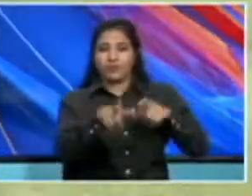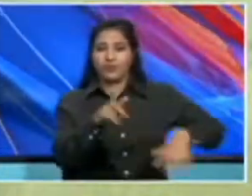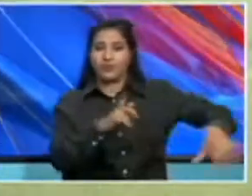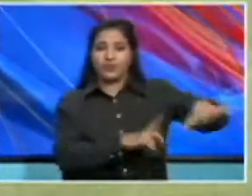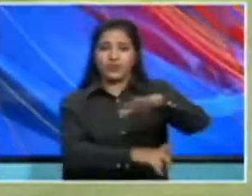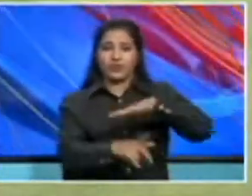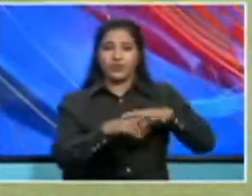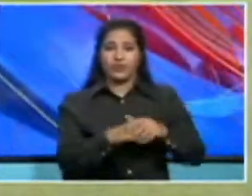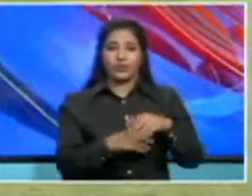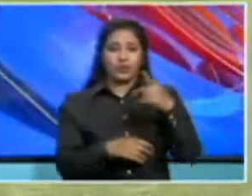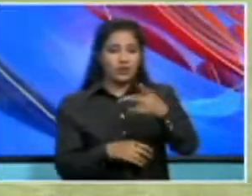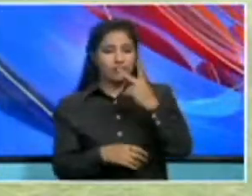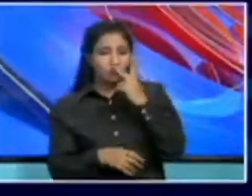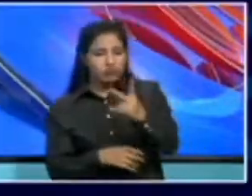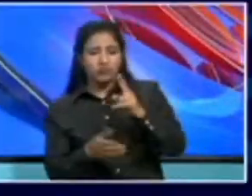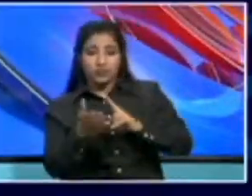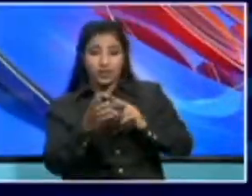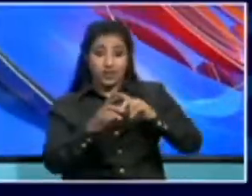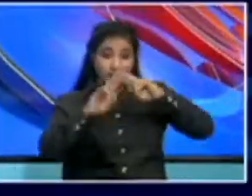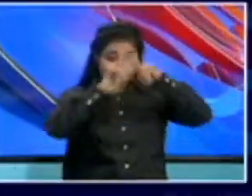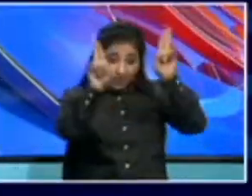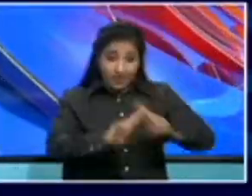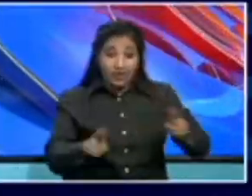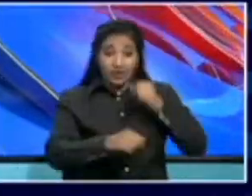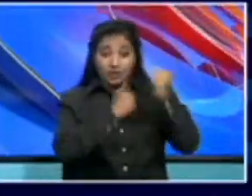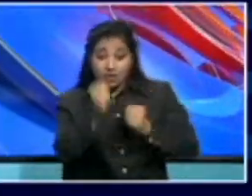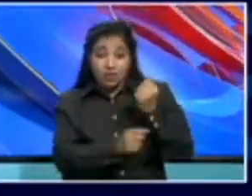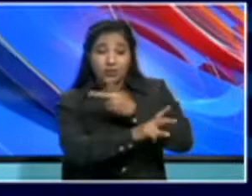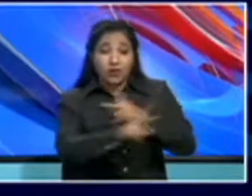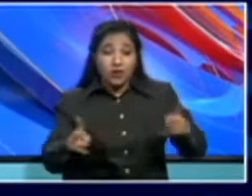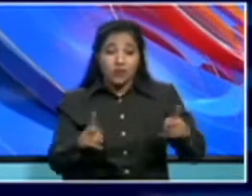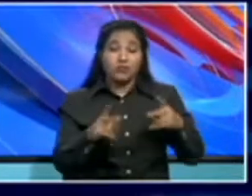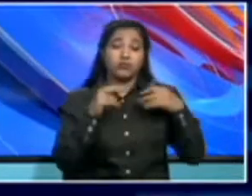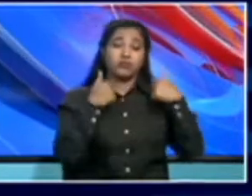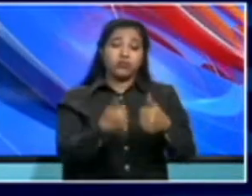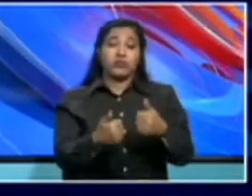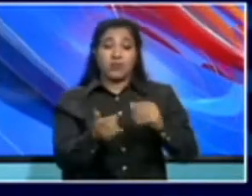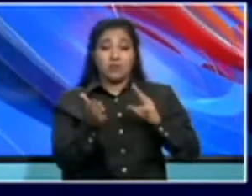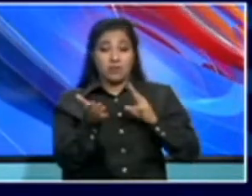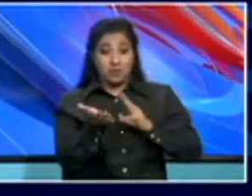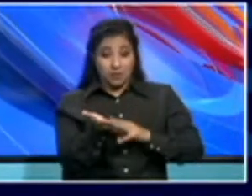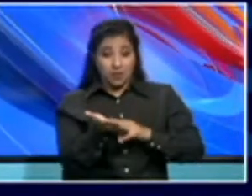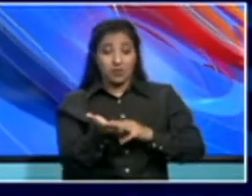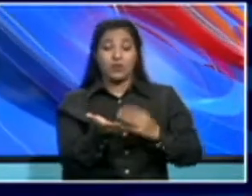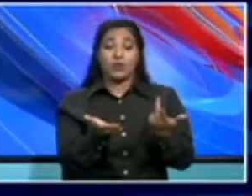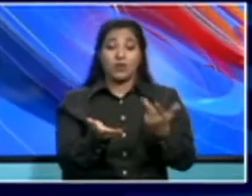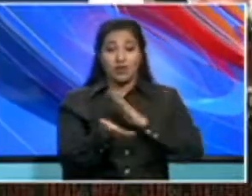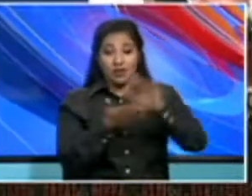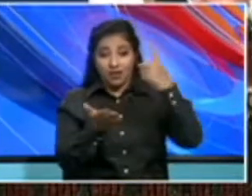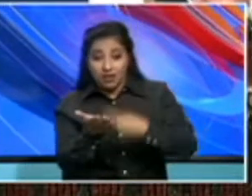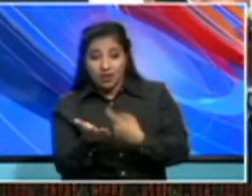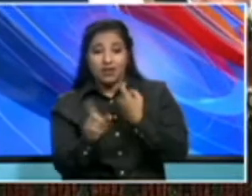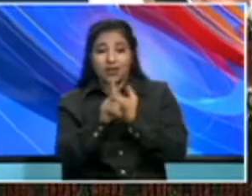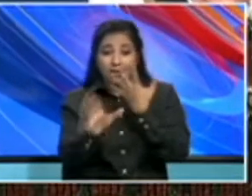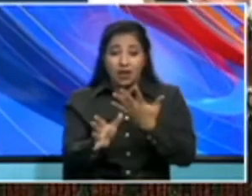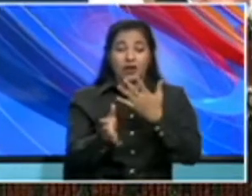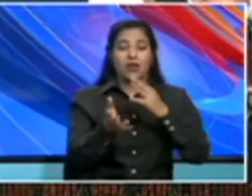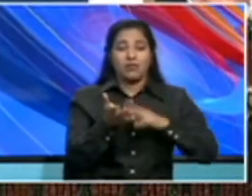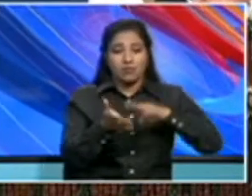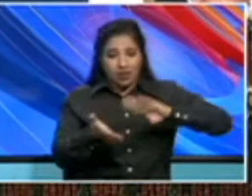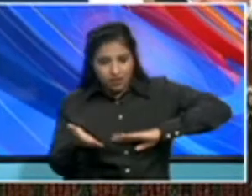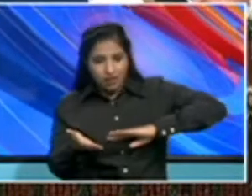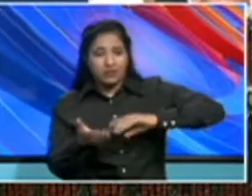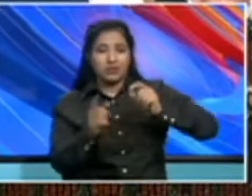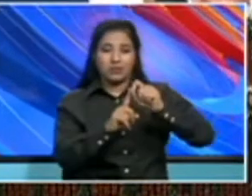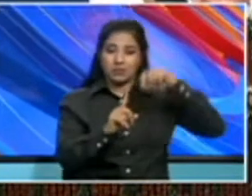And as we know from the history of the National Games, among the majority of the states, athletes from Manipur, Haryana, Kerala, Maharashtra and